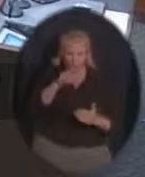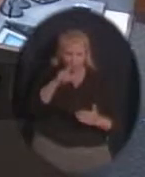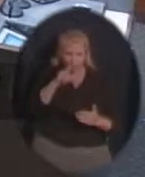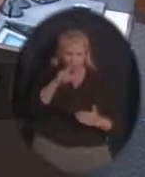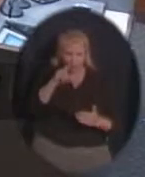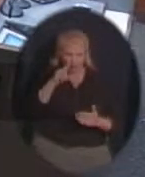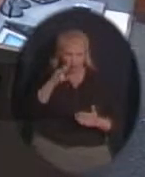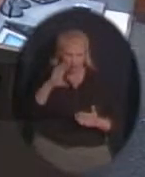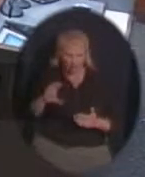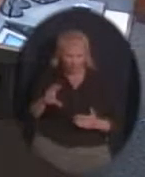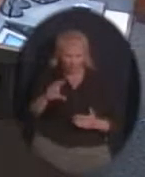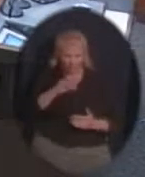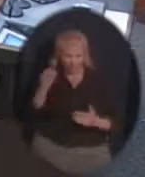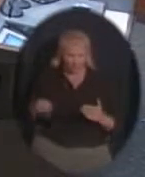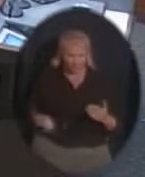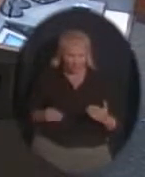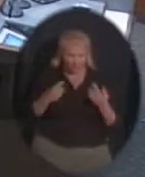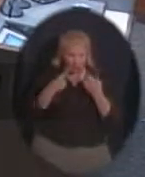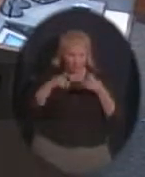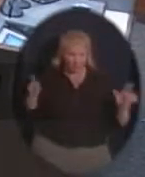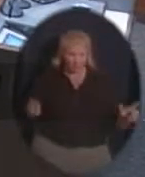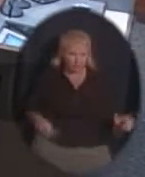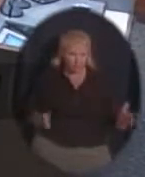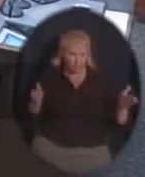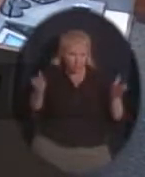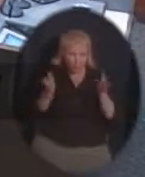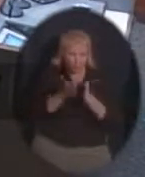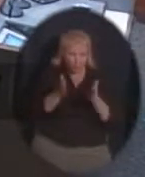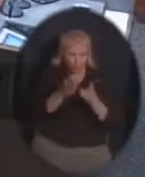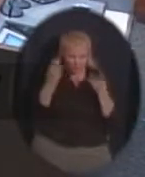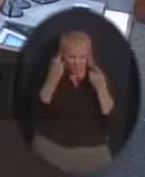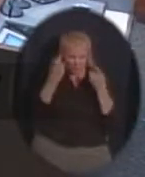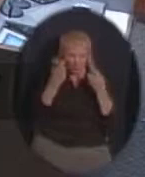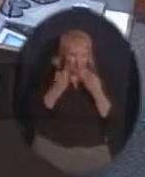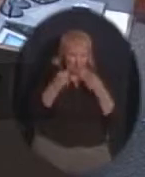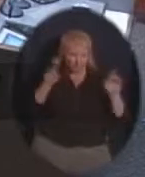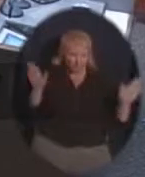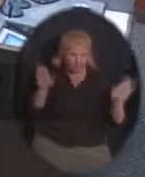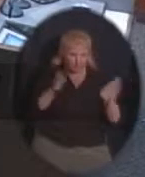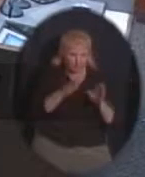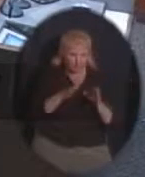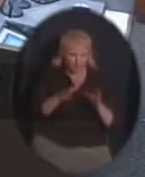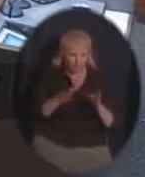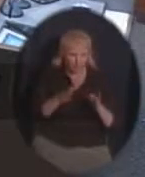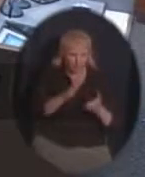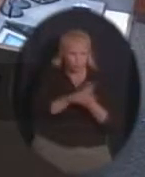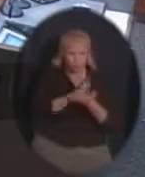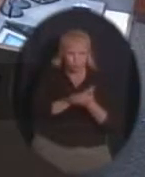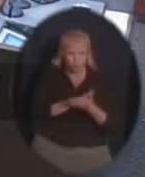the achievement gap. And schools meeting the state standard of excellence.